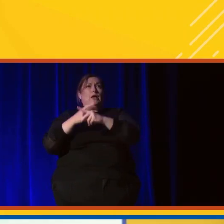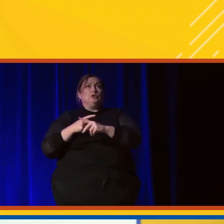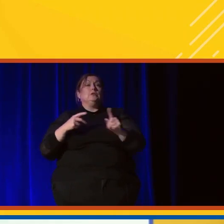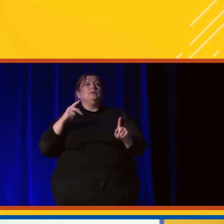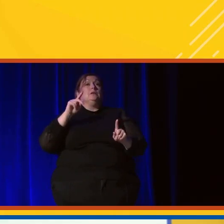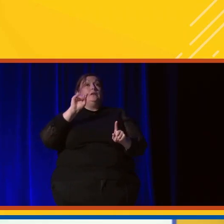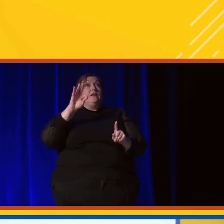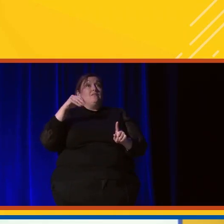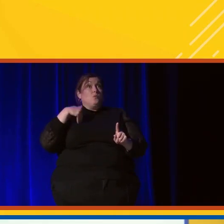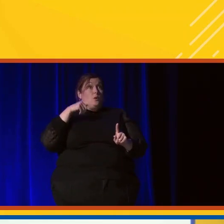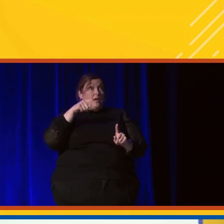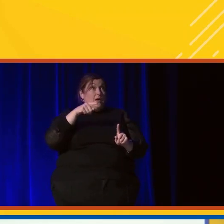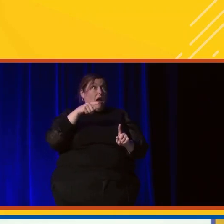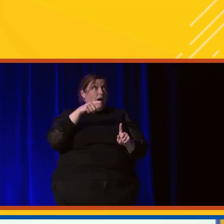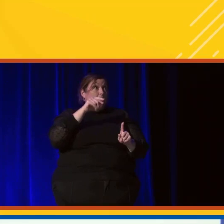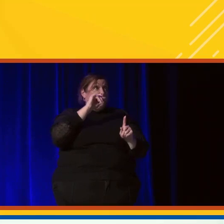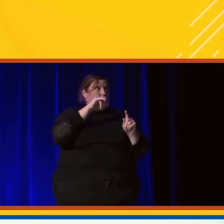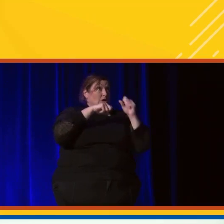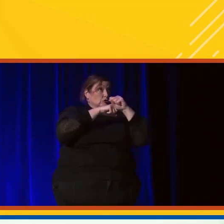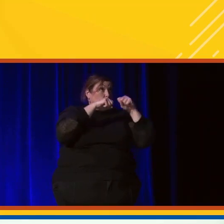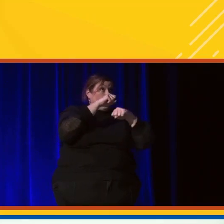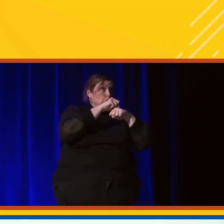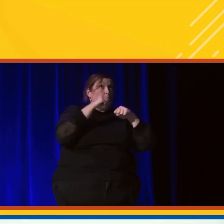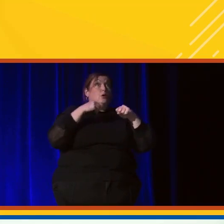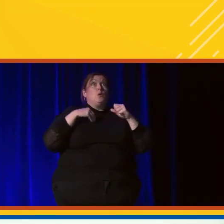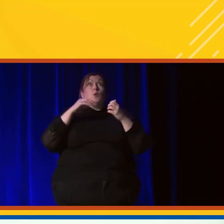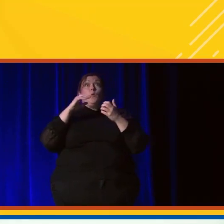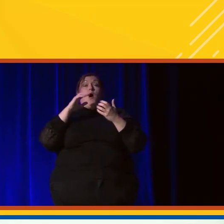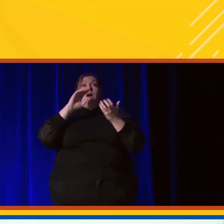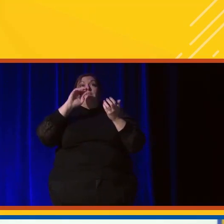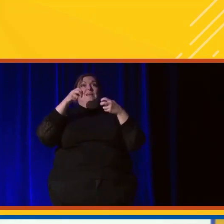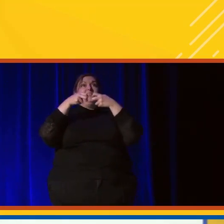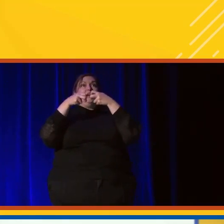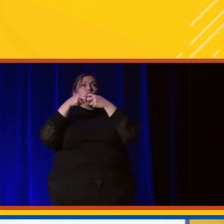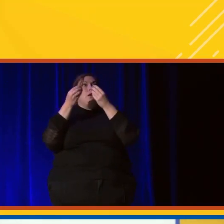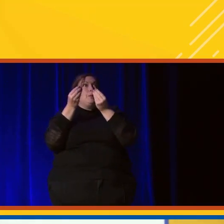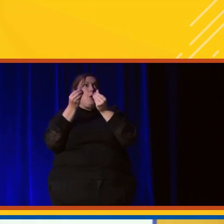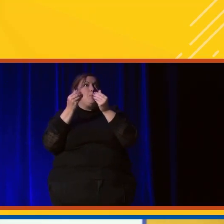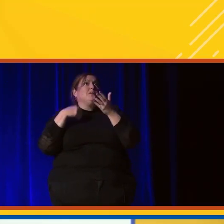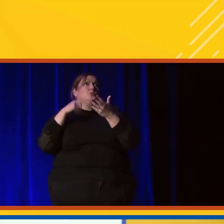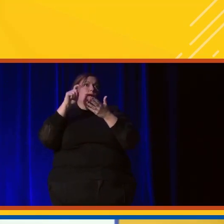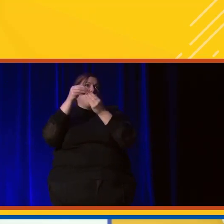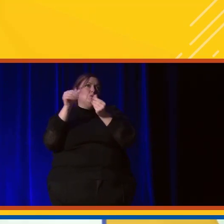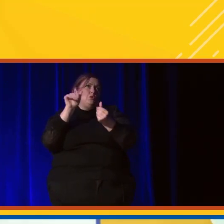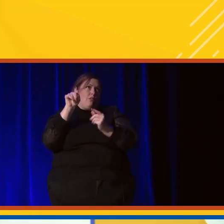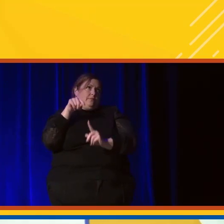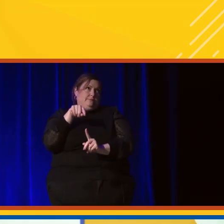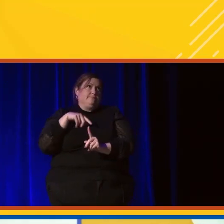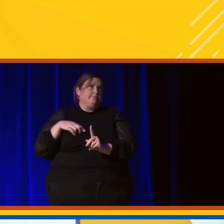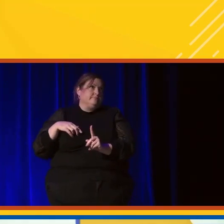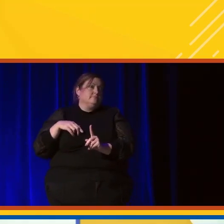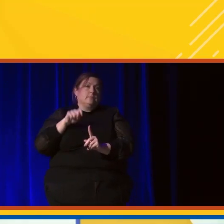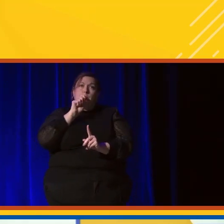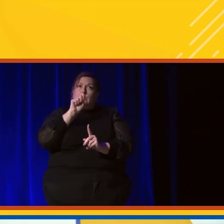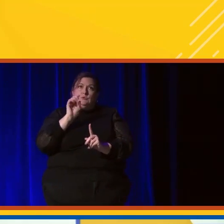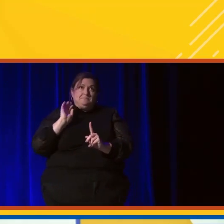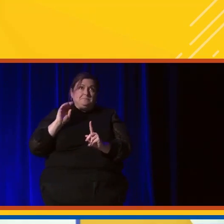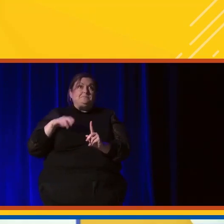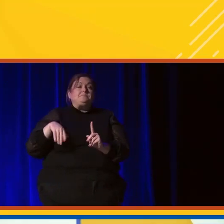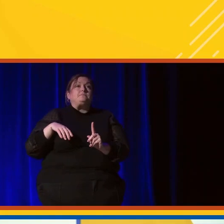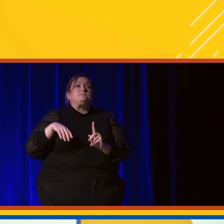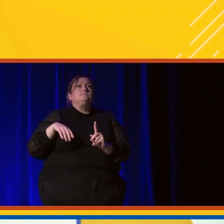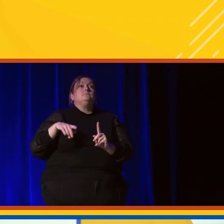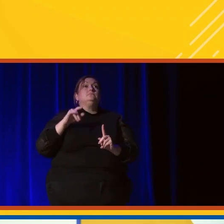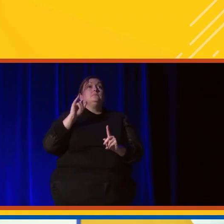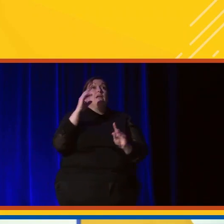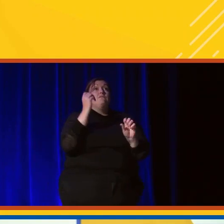if we want electronic properties, we have to solve the Schrödinger equation. There's no way about it. No other way about it. If you've thrown